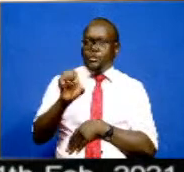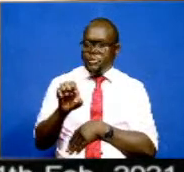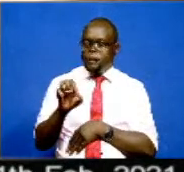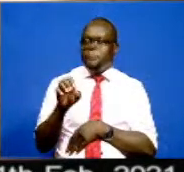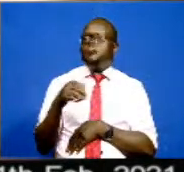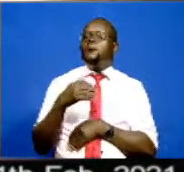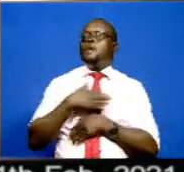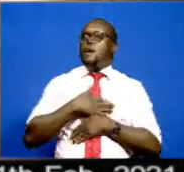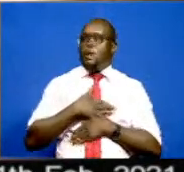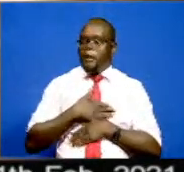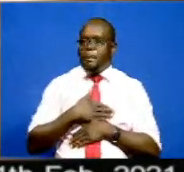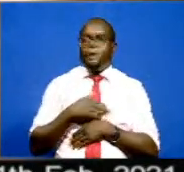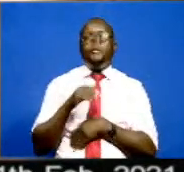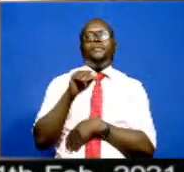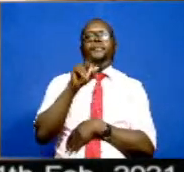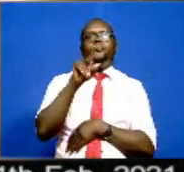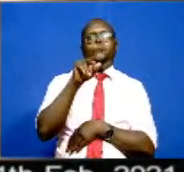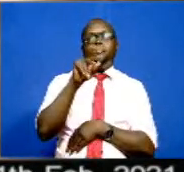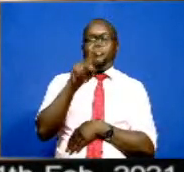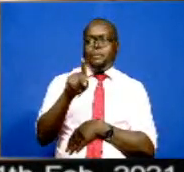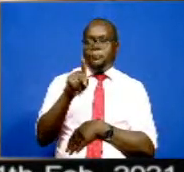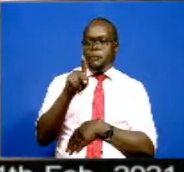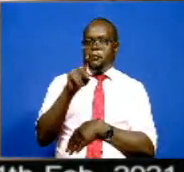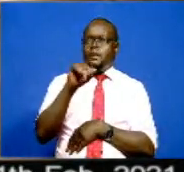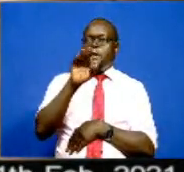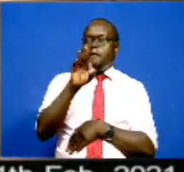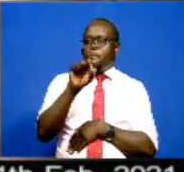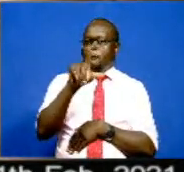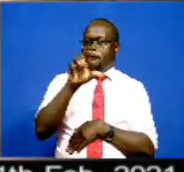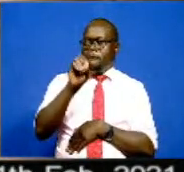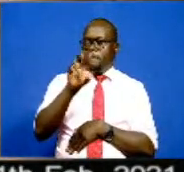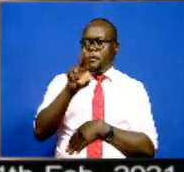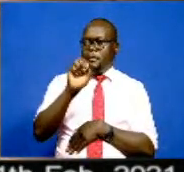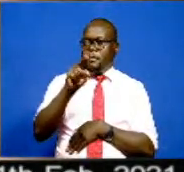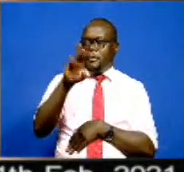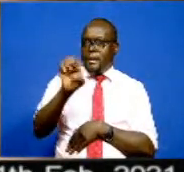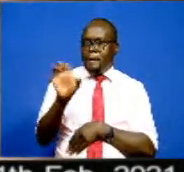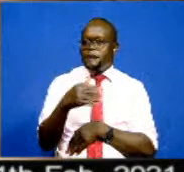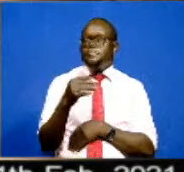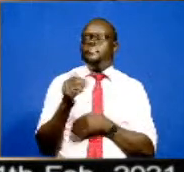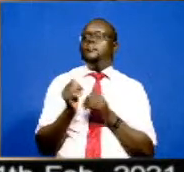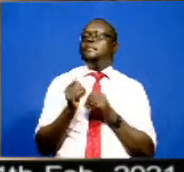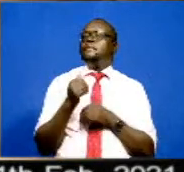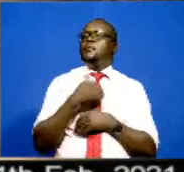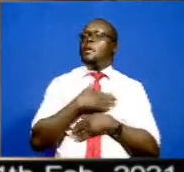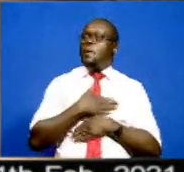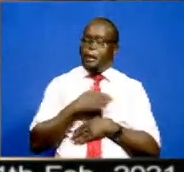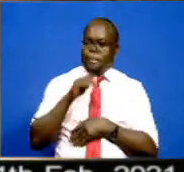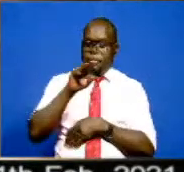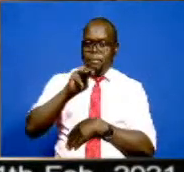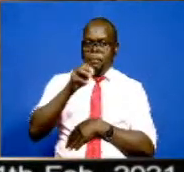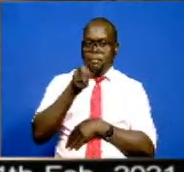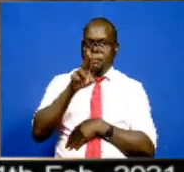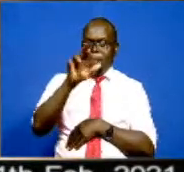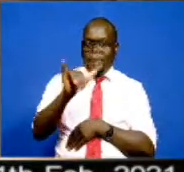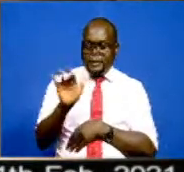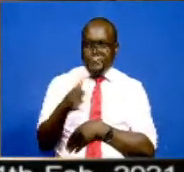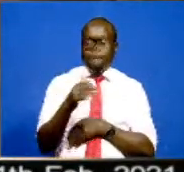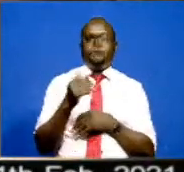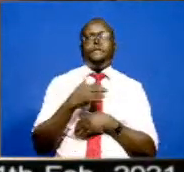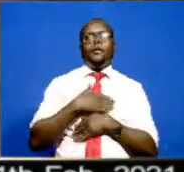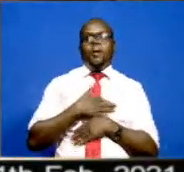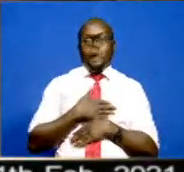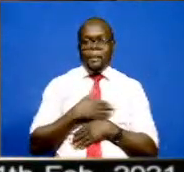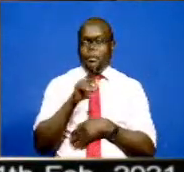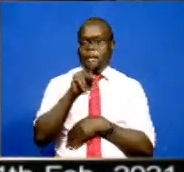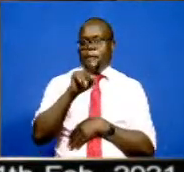Florence Chemngetich Koskei, MP, the Honorable Masi Wanjiko Kakuya, MP, the Honorable Francis Kuria